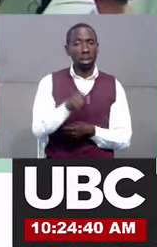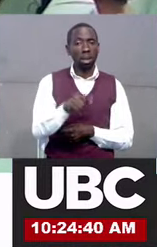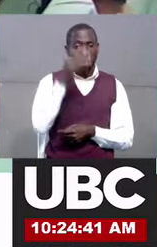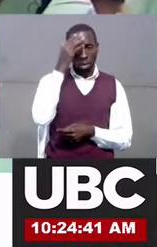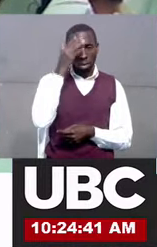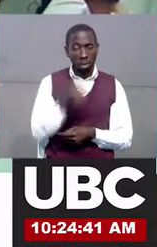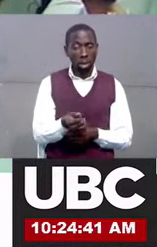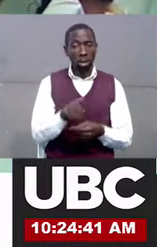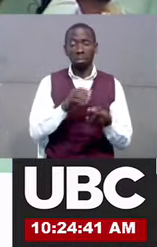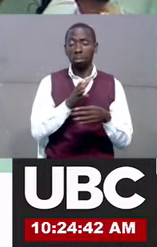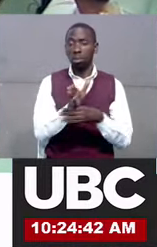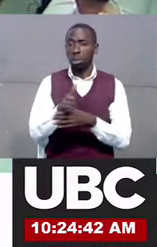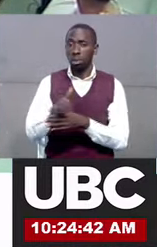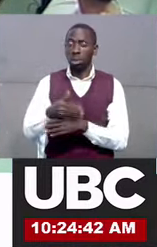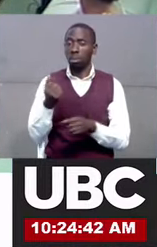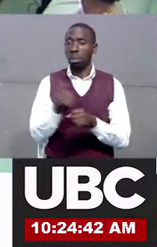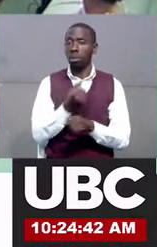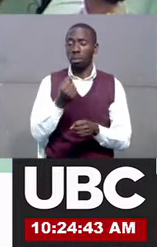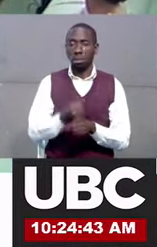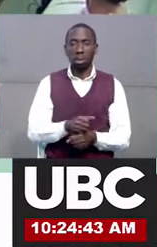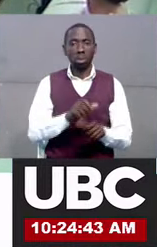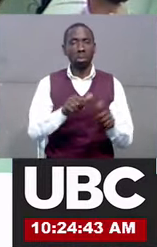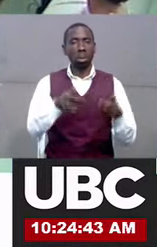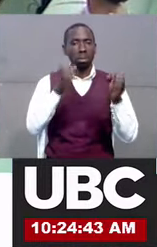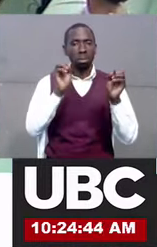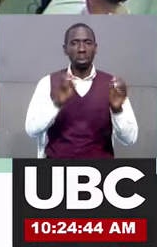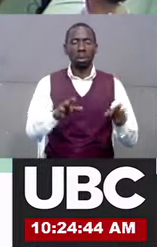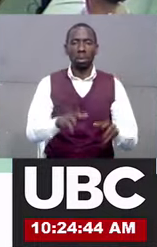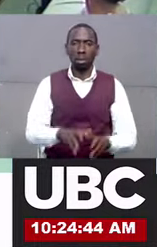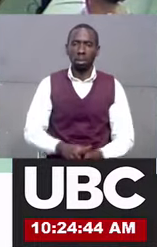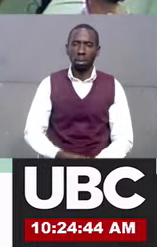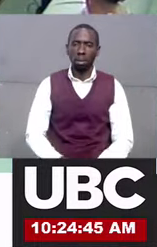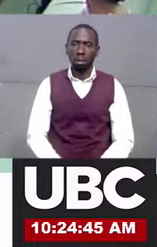as to why this ministry is performing very poorly.